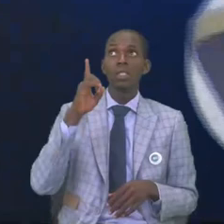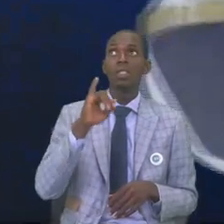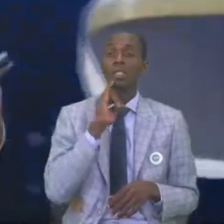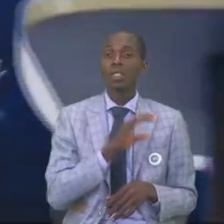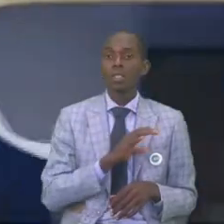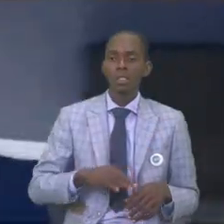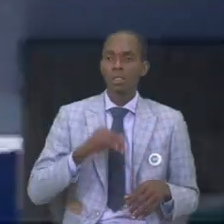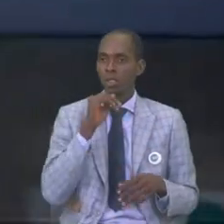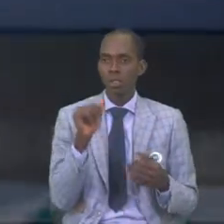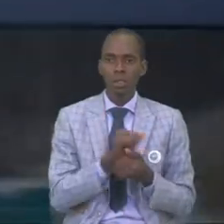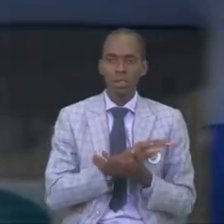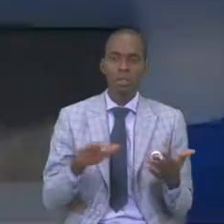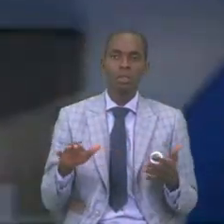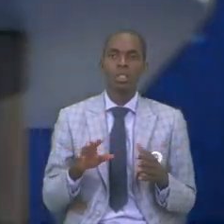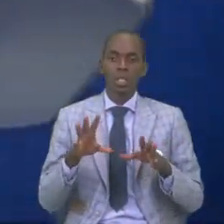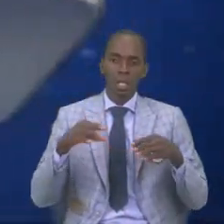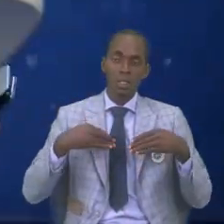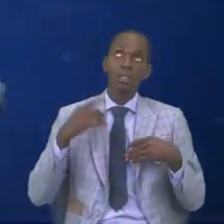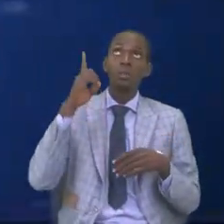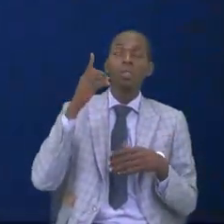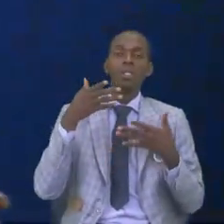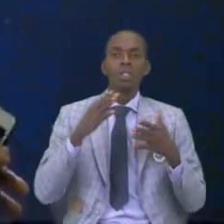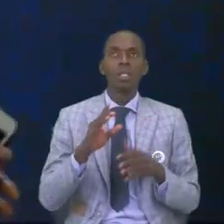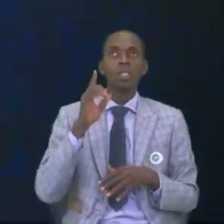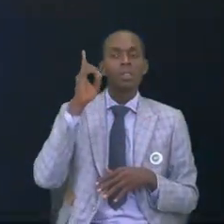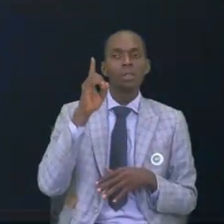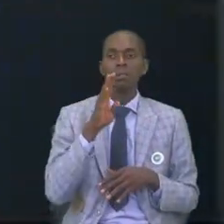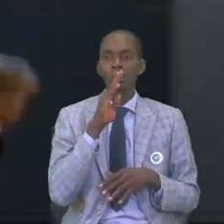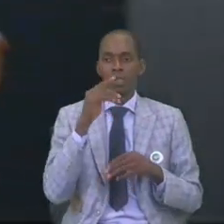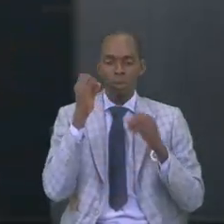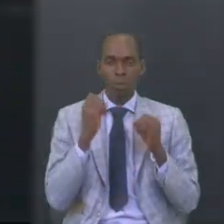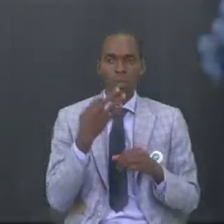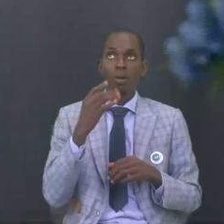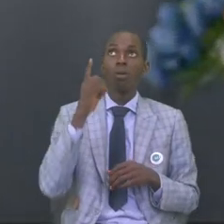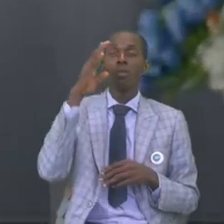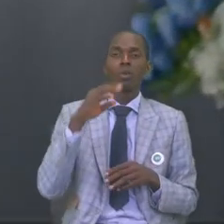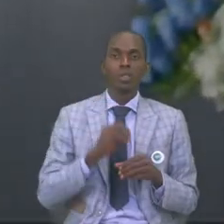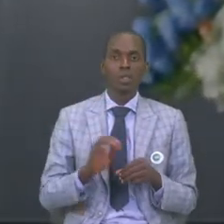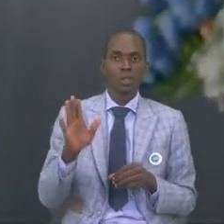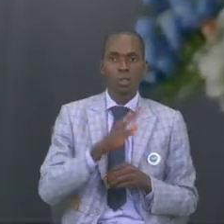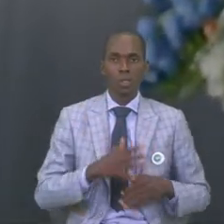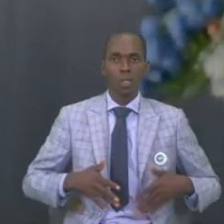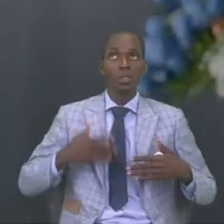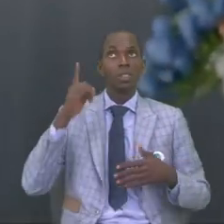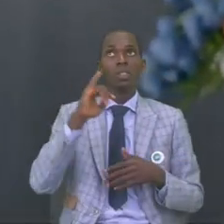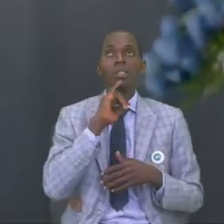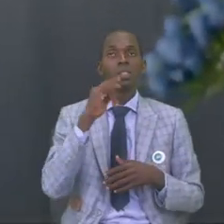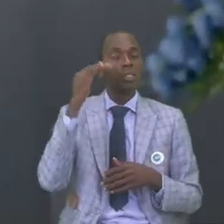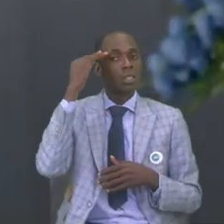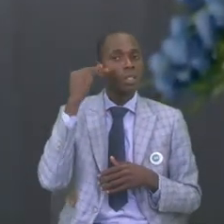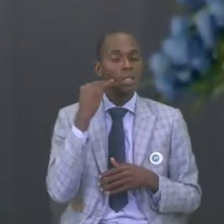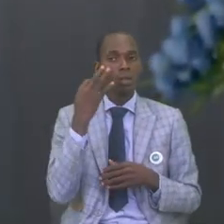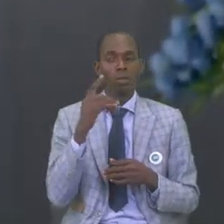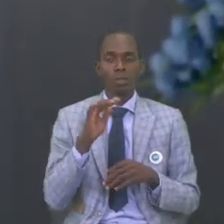indestructible. Receive him. Let him be the power of God in your life. He is the head of the church. And because he is